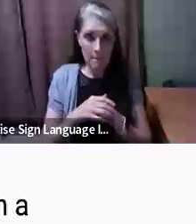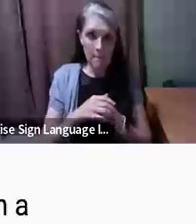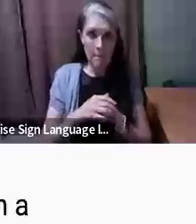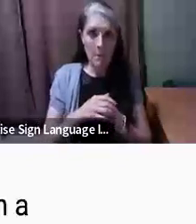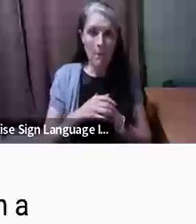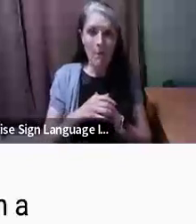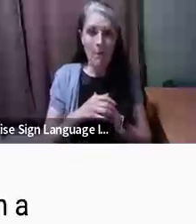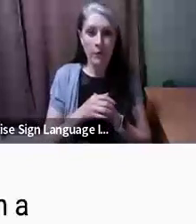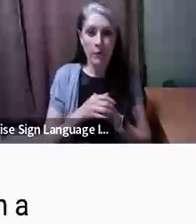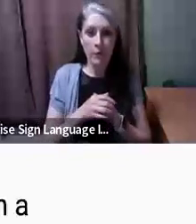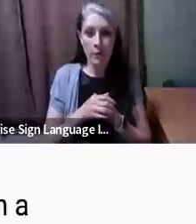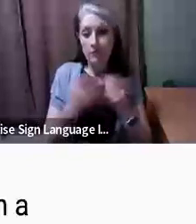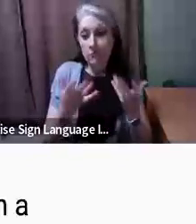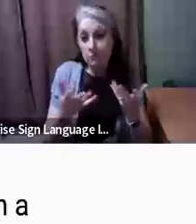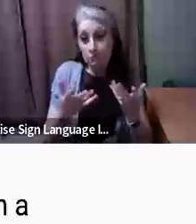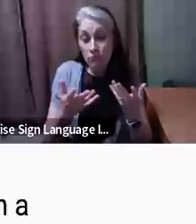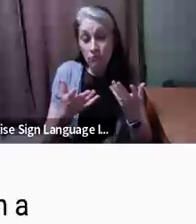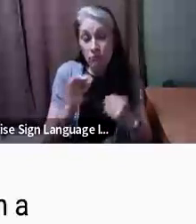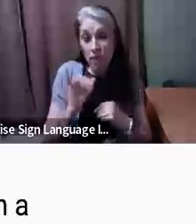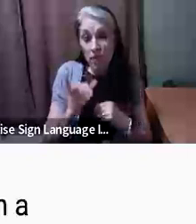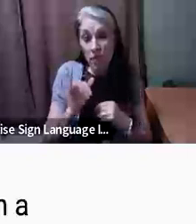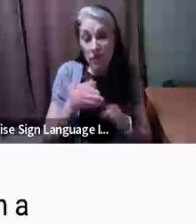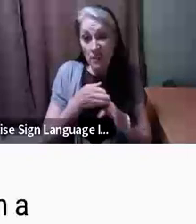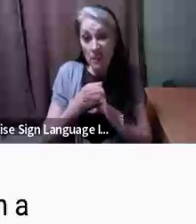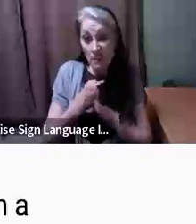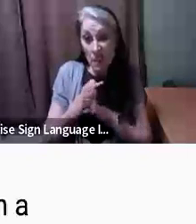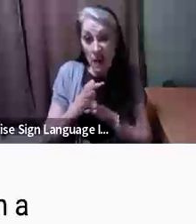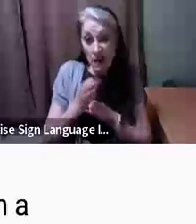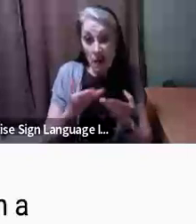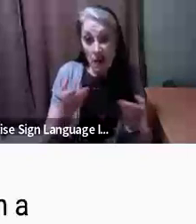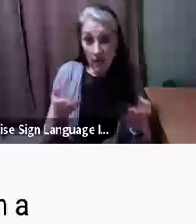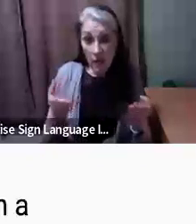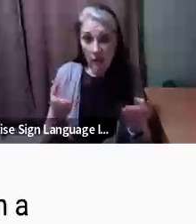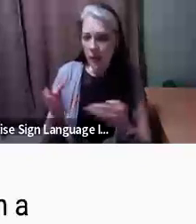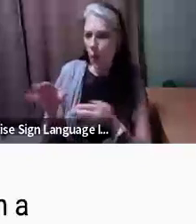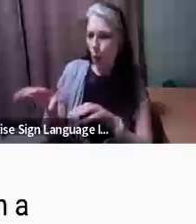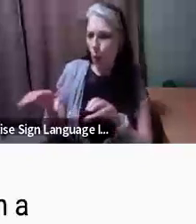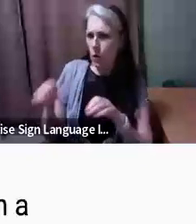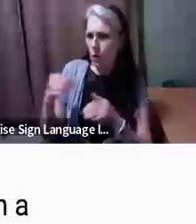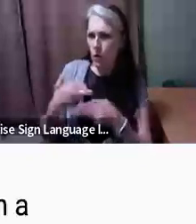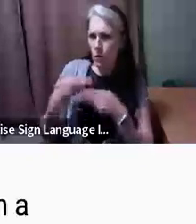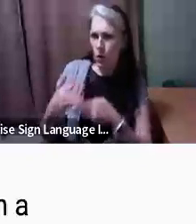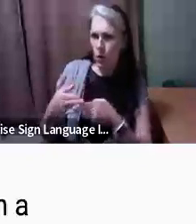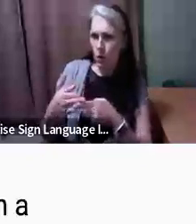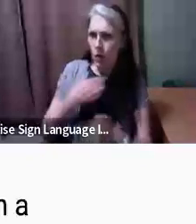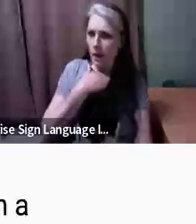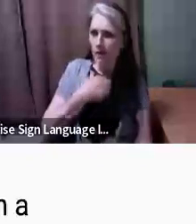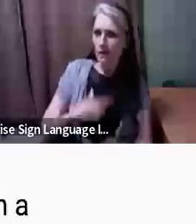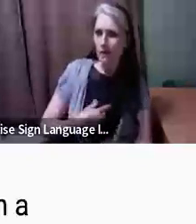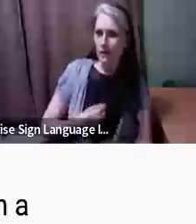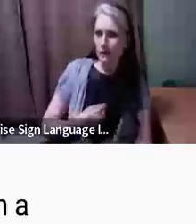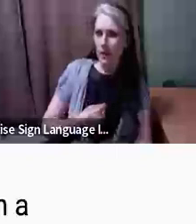So that's been the main thing. What did they, do you remember what they called that device?